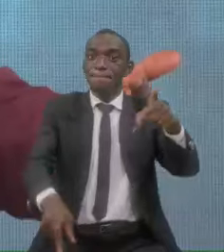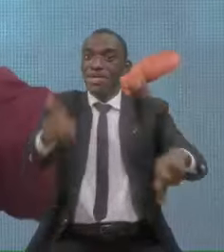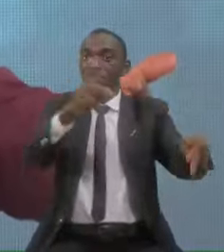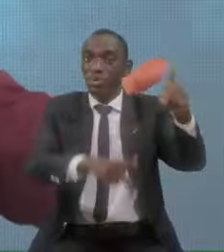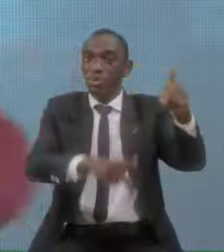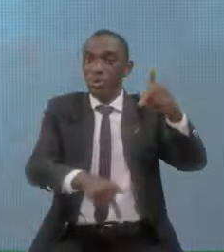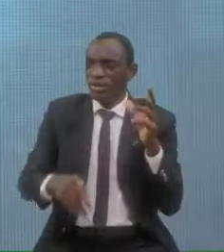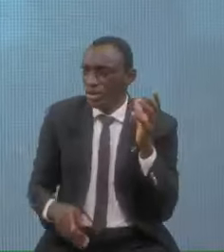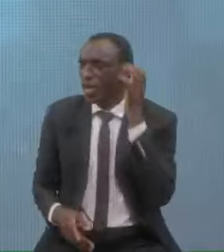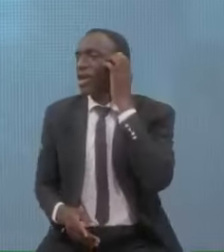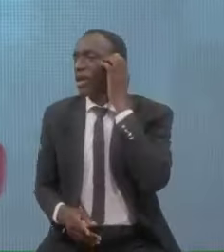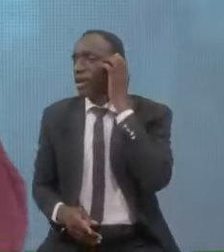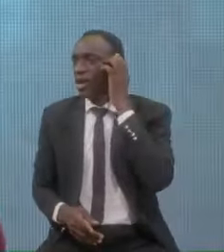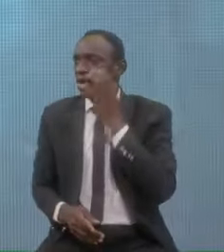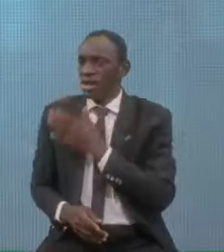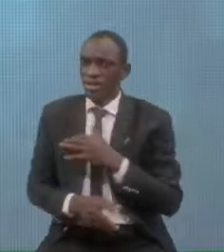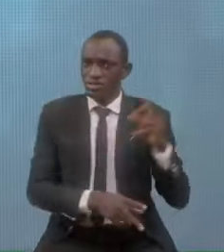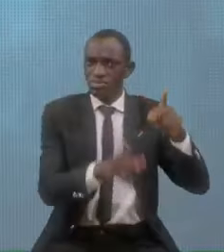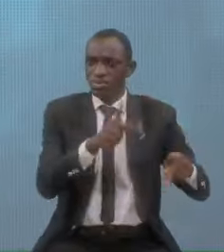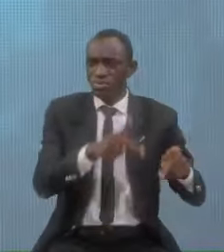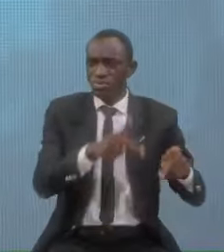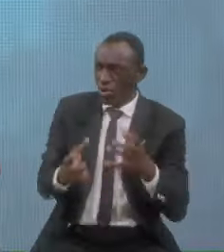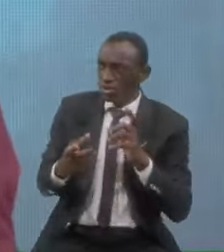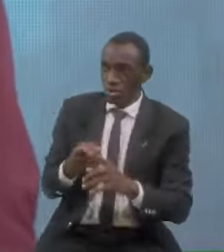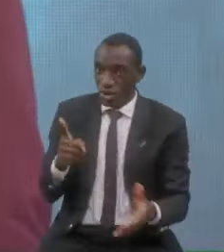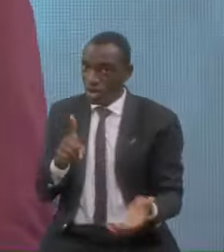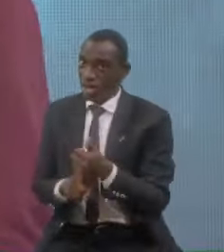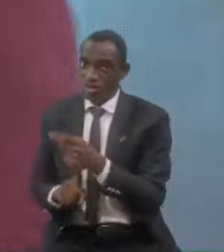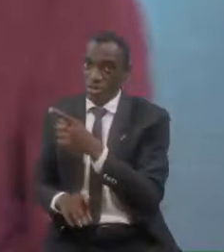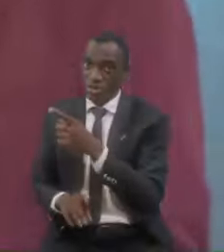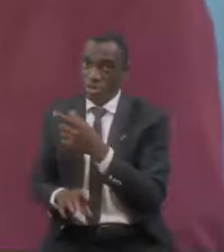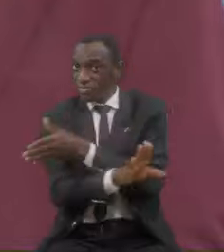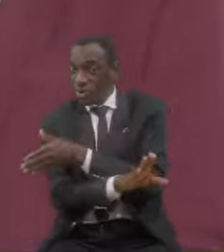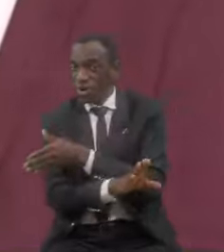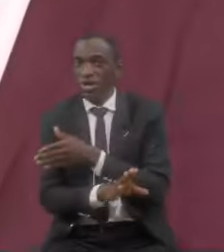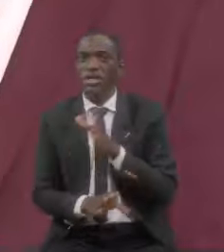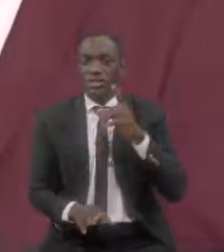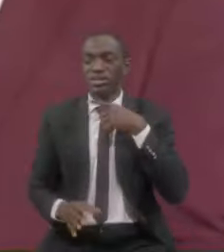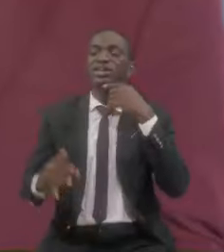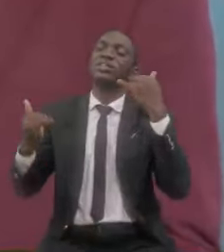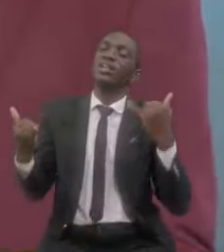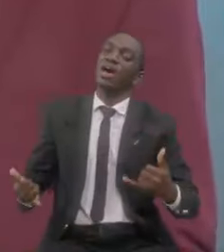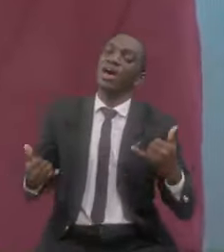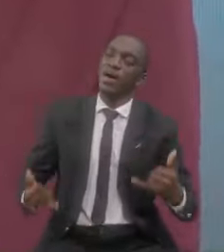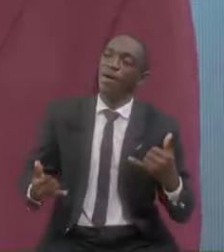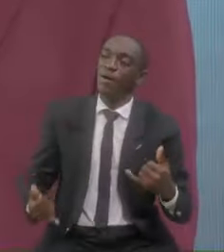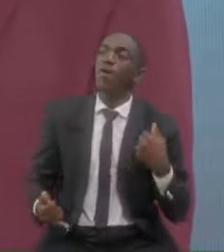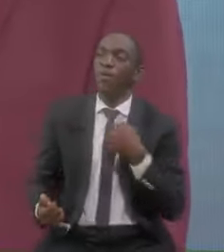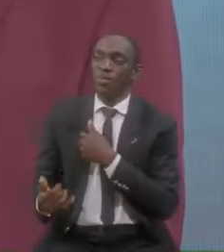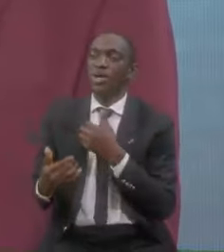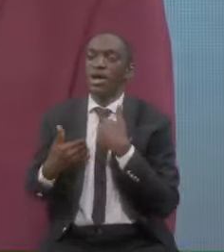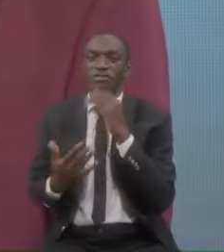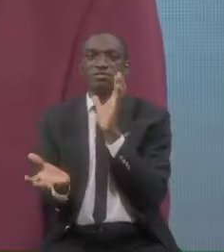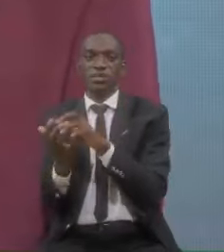here, and they were looking for something before, they say, now it's no more hearsay. We're